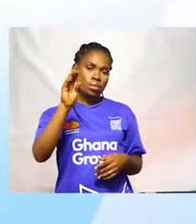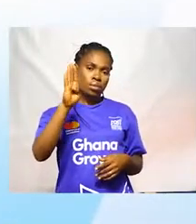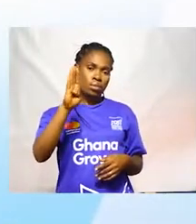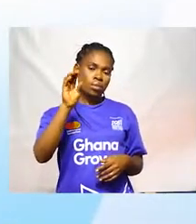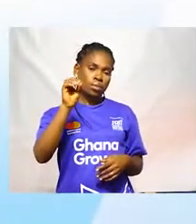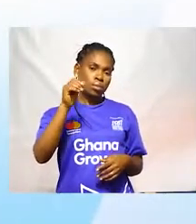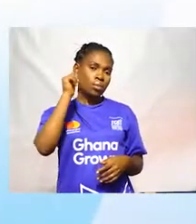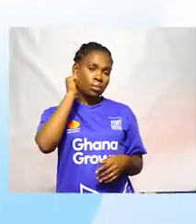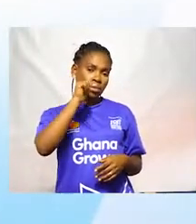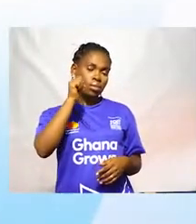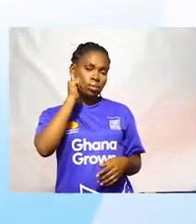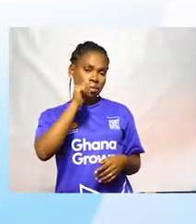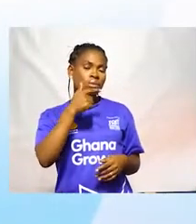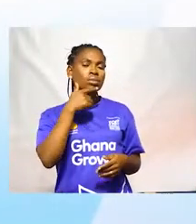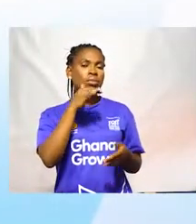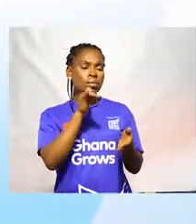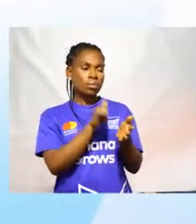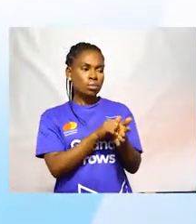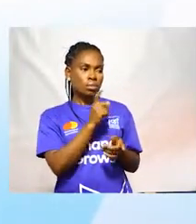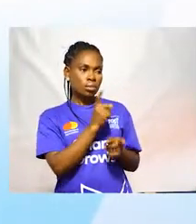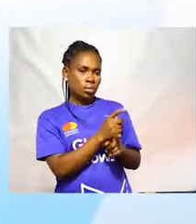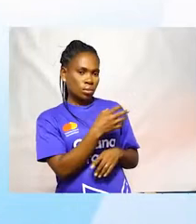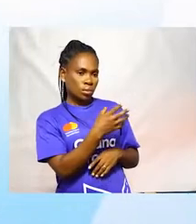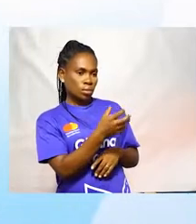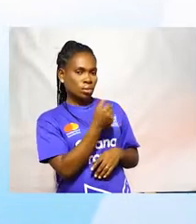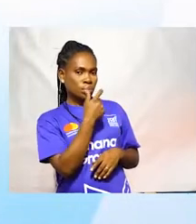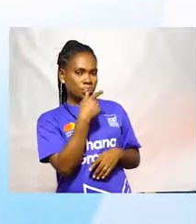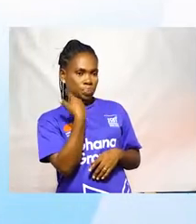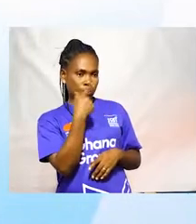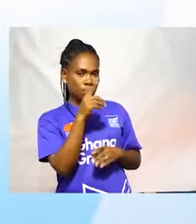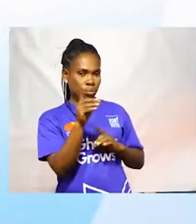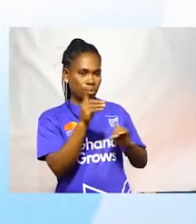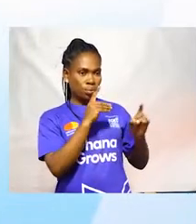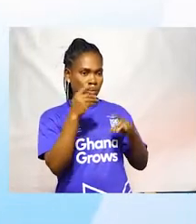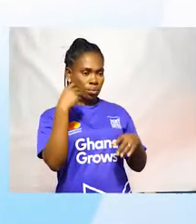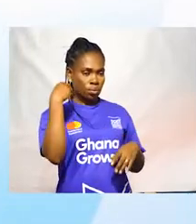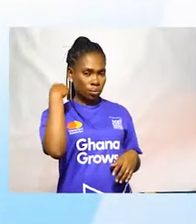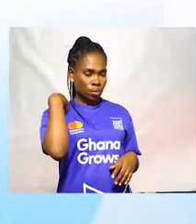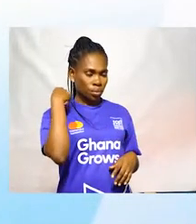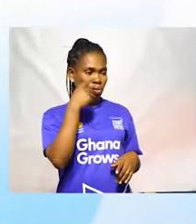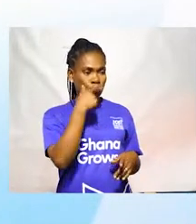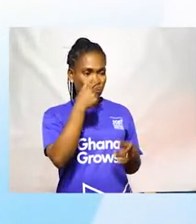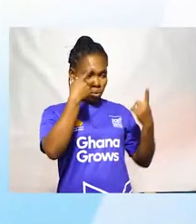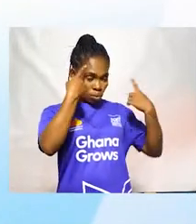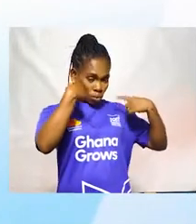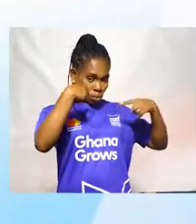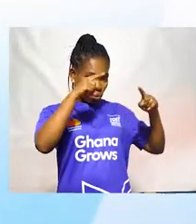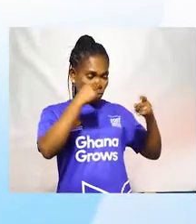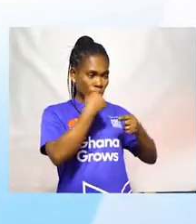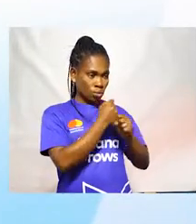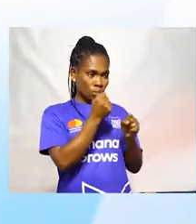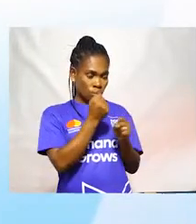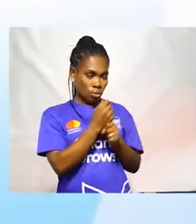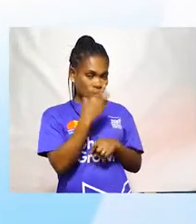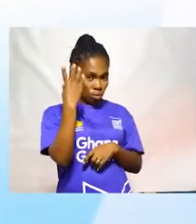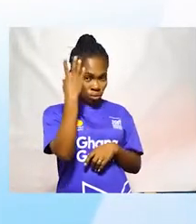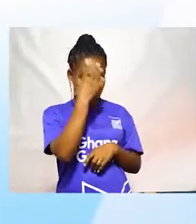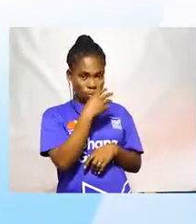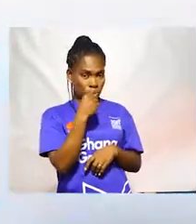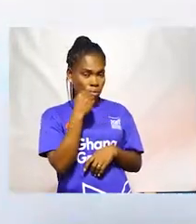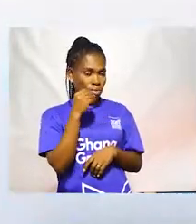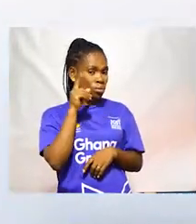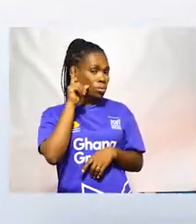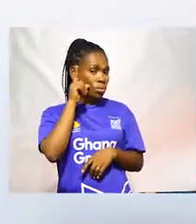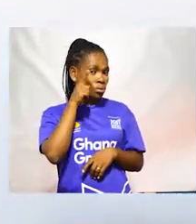story repeatedly, we just took people who had done it. Yeah. One of whom was doing beautiful lemongrass